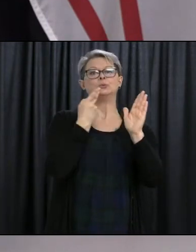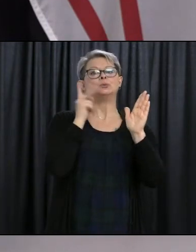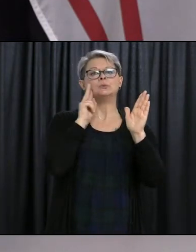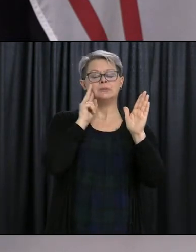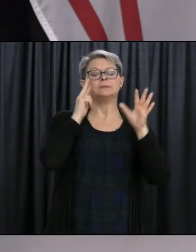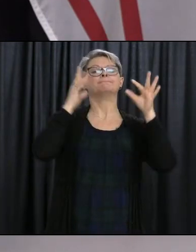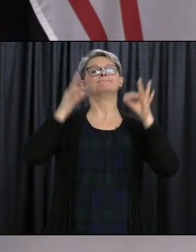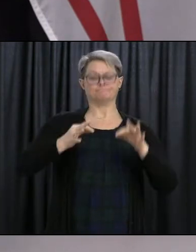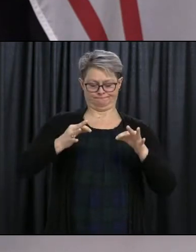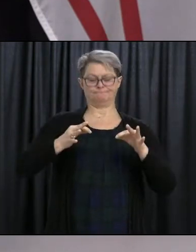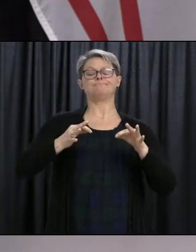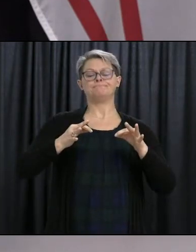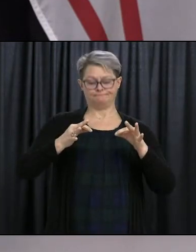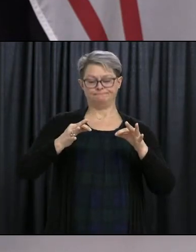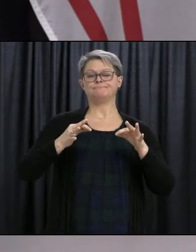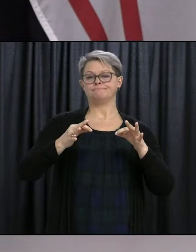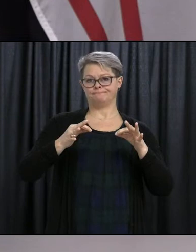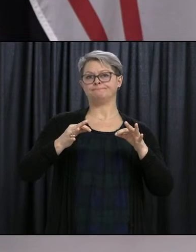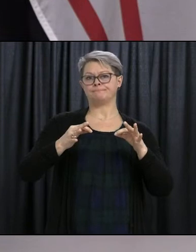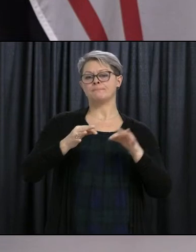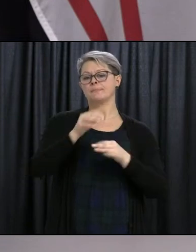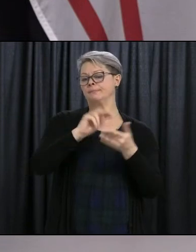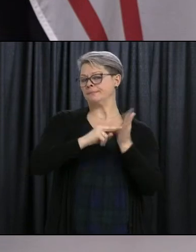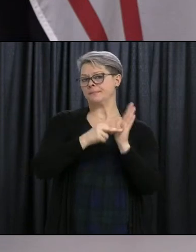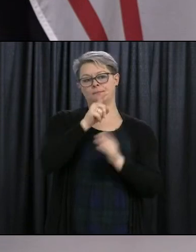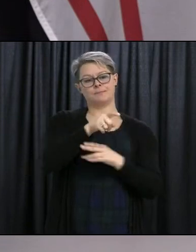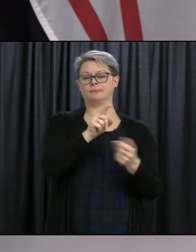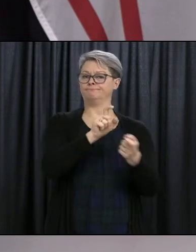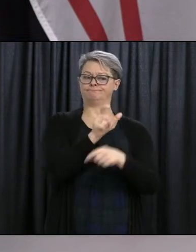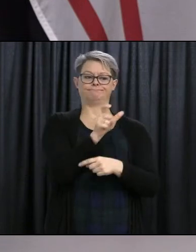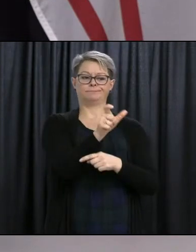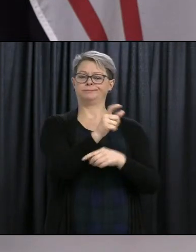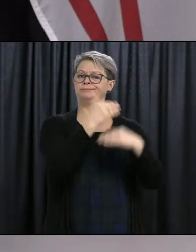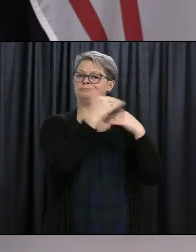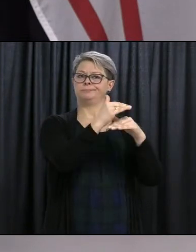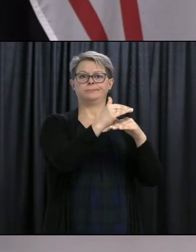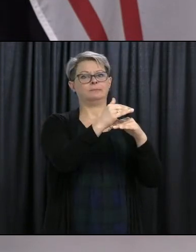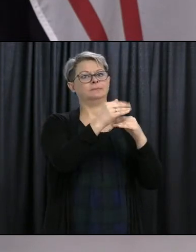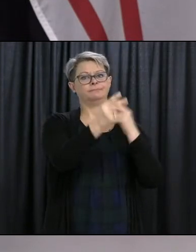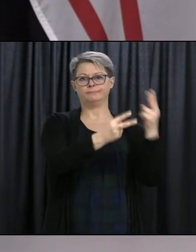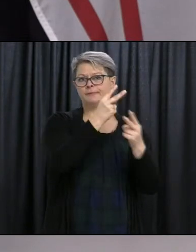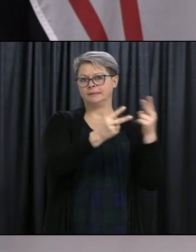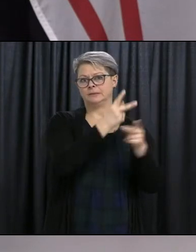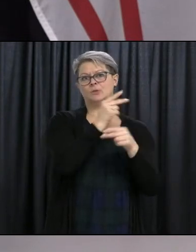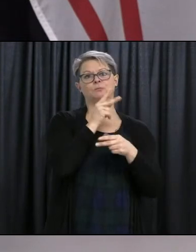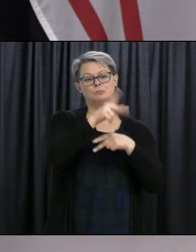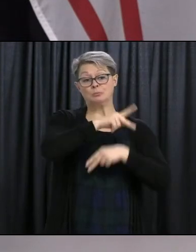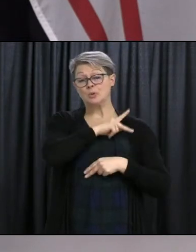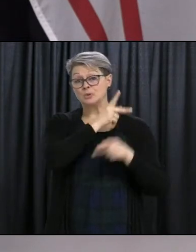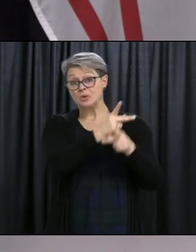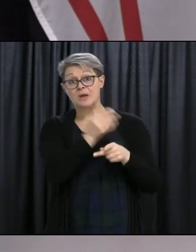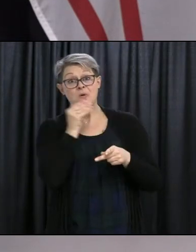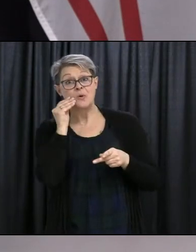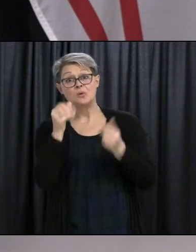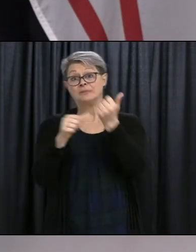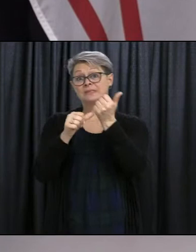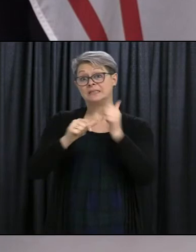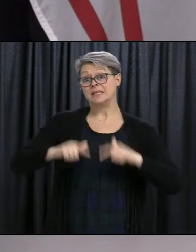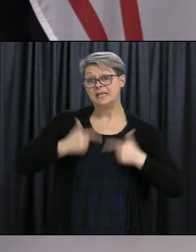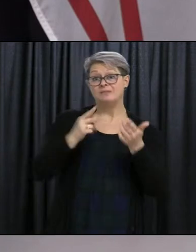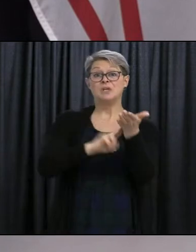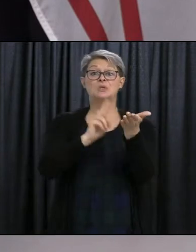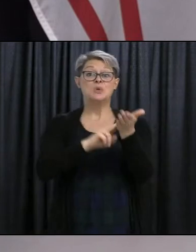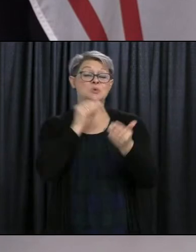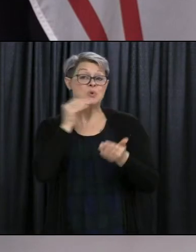we did actually have a significant number of changes for long-term care personal care homes and assisted living facilities